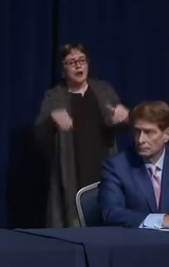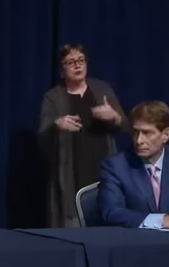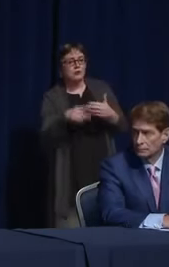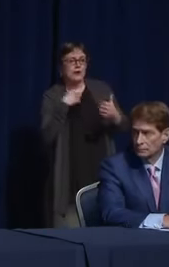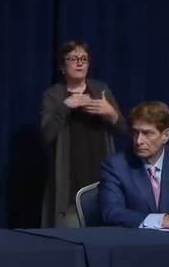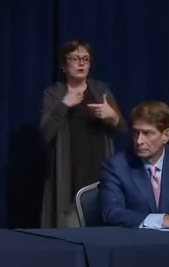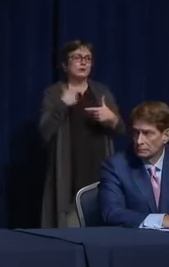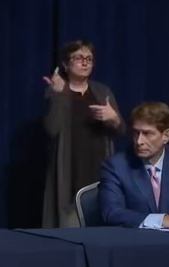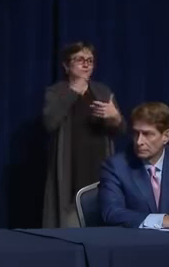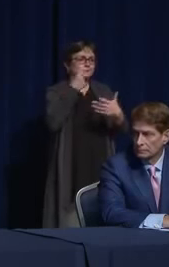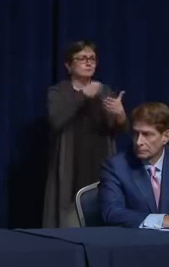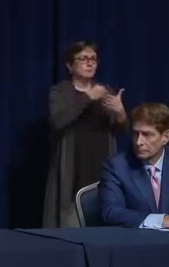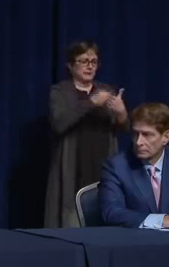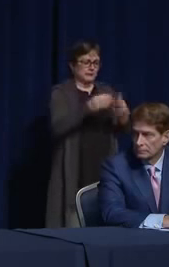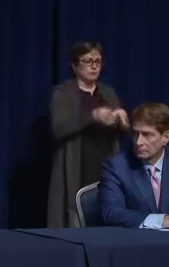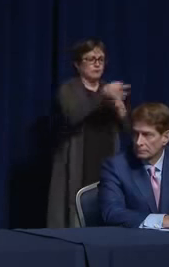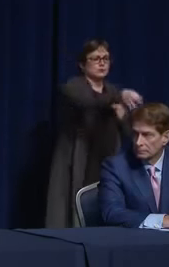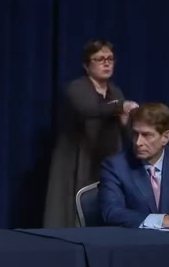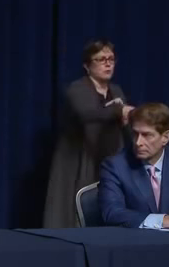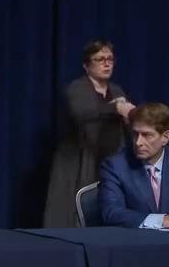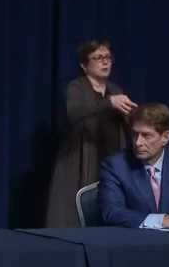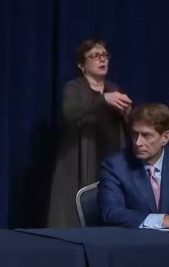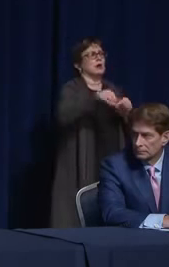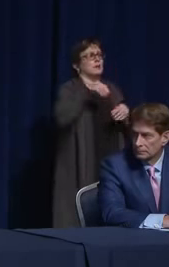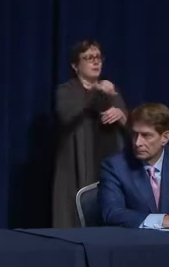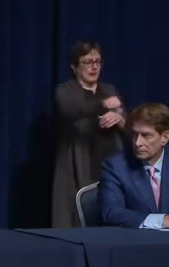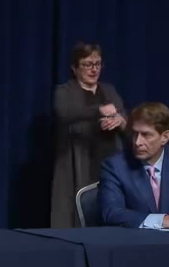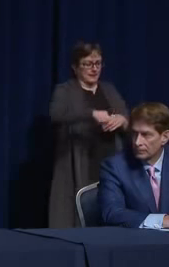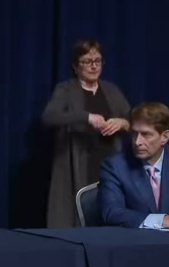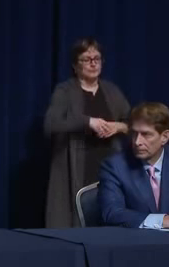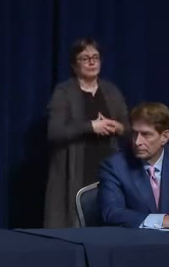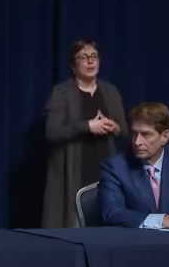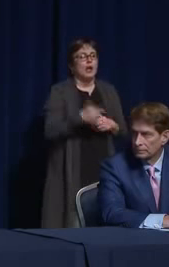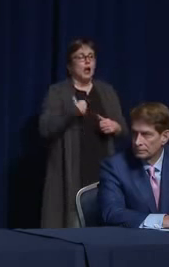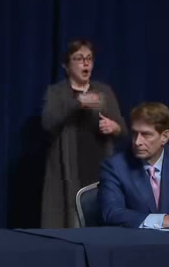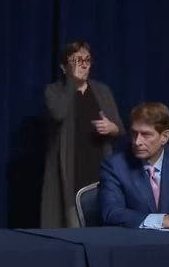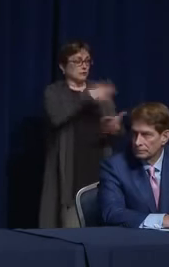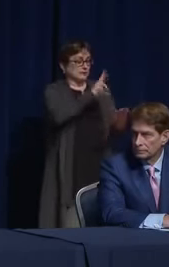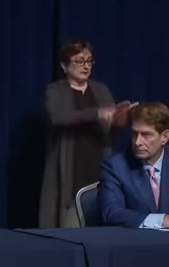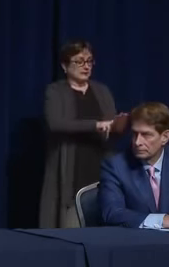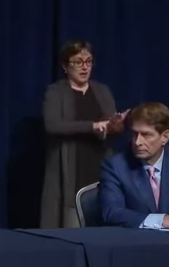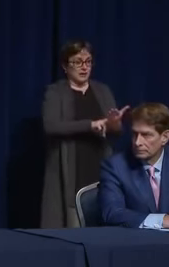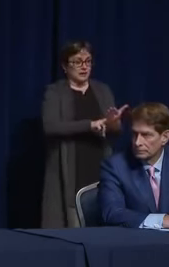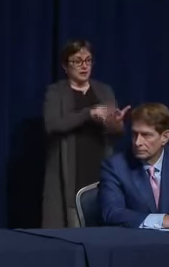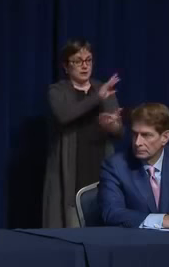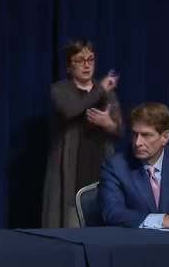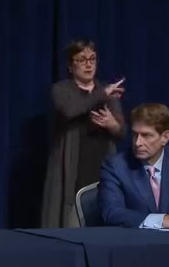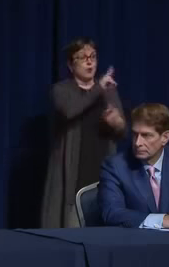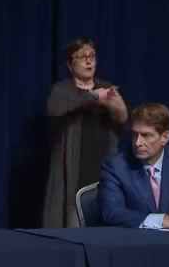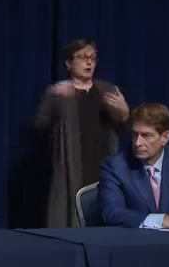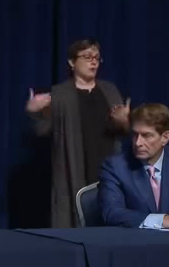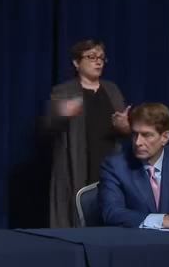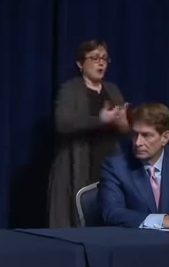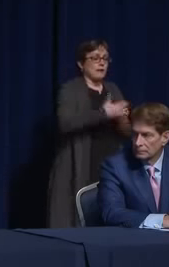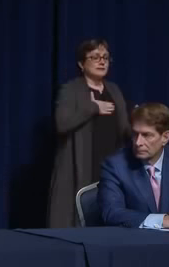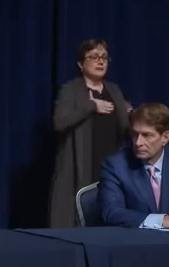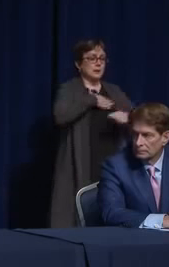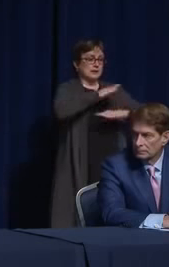commenting on bills that have not yet come to my desk and say that I will be signing both this bill the moment it comes to my desk this